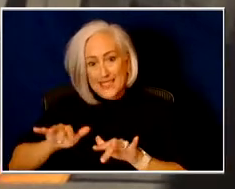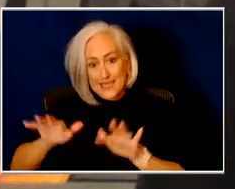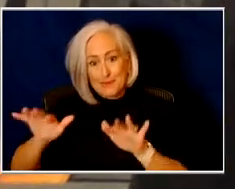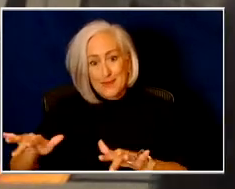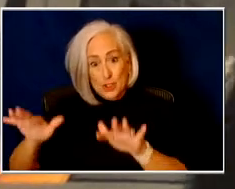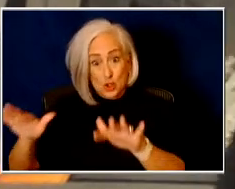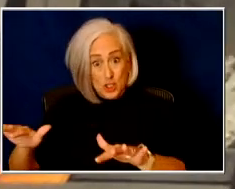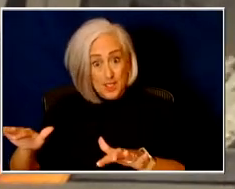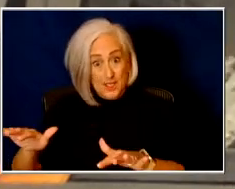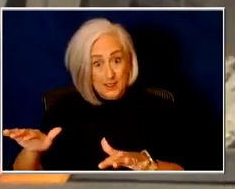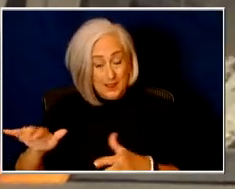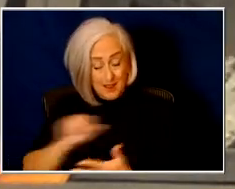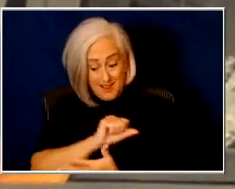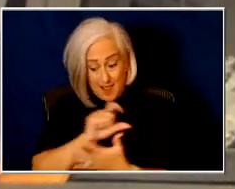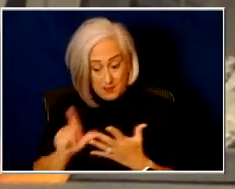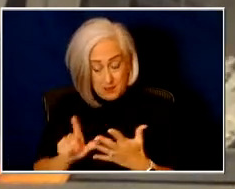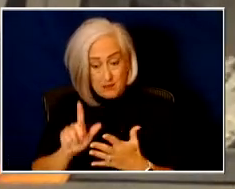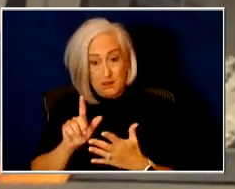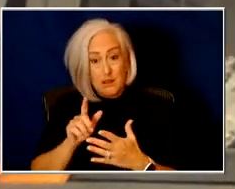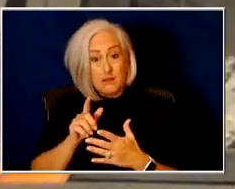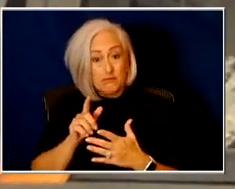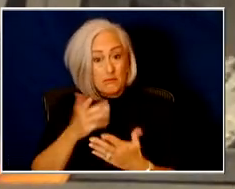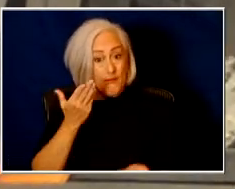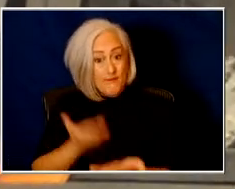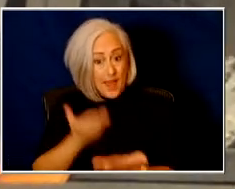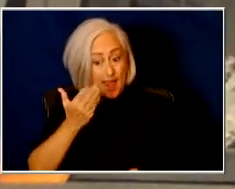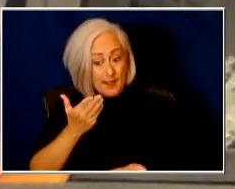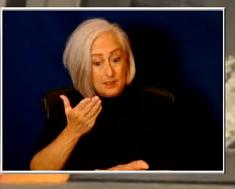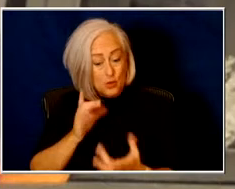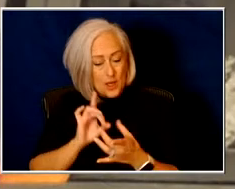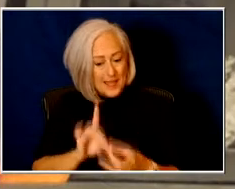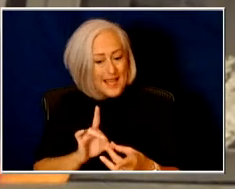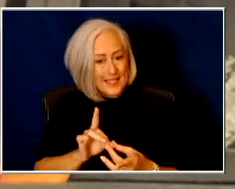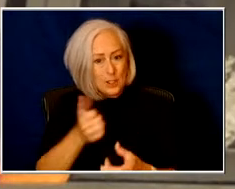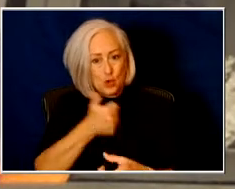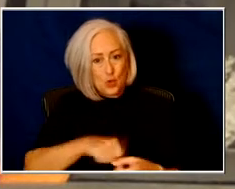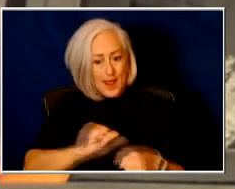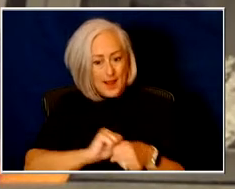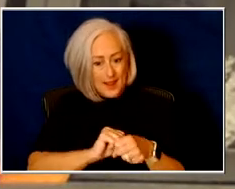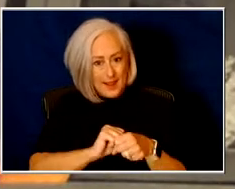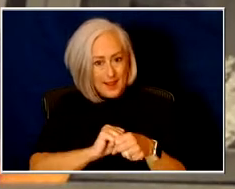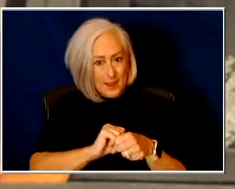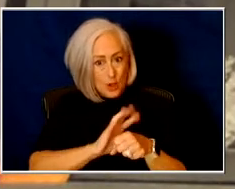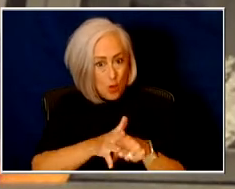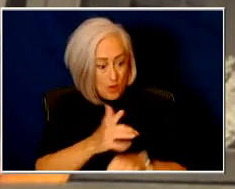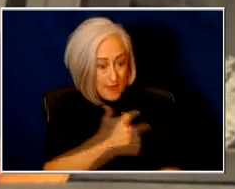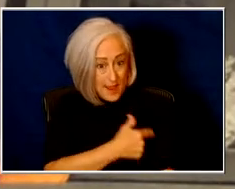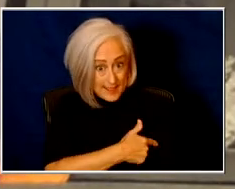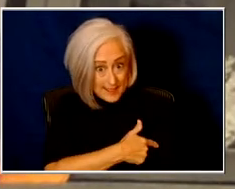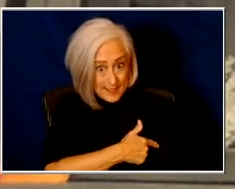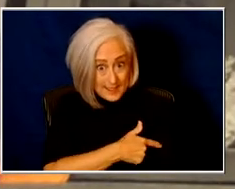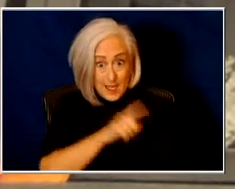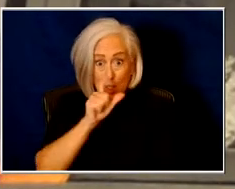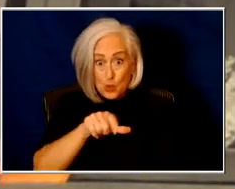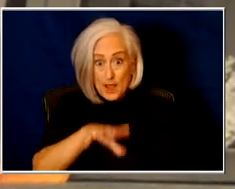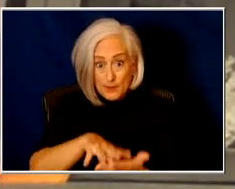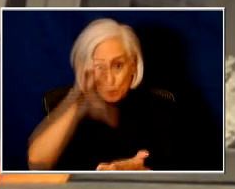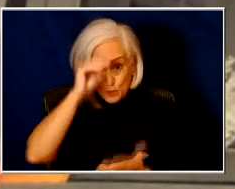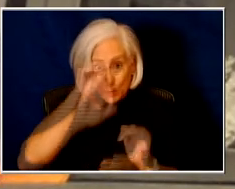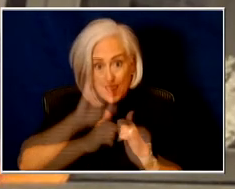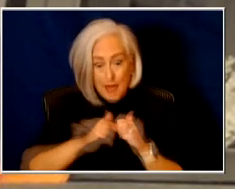covid vaccines we just have to learn to live with that probably until we develop mucosal